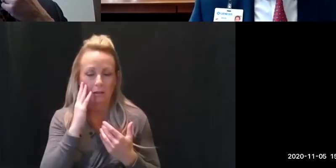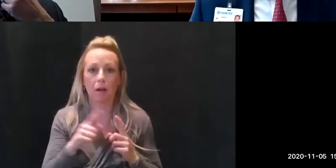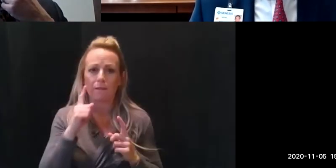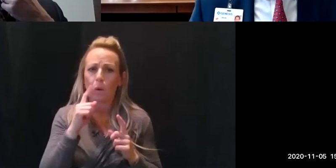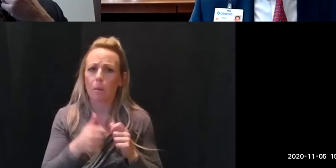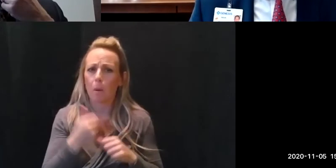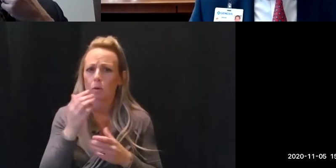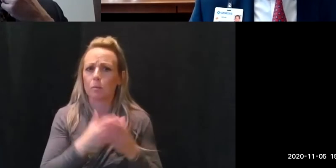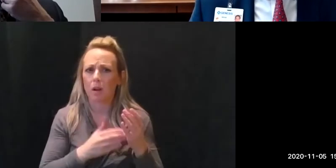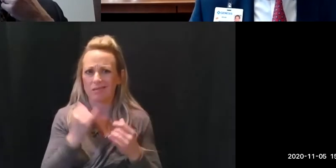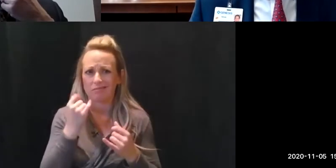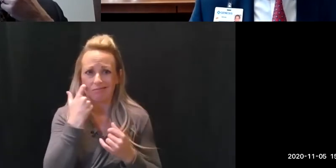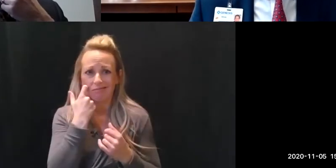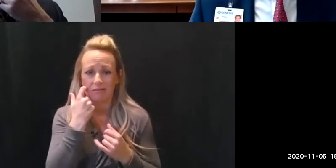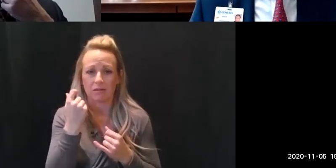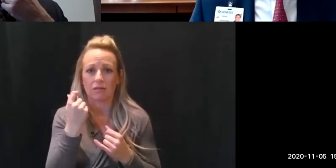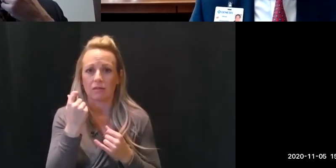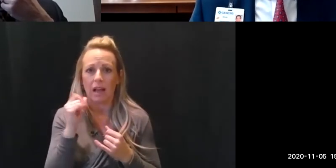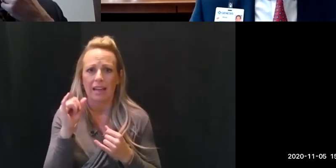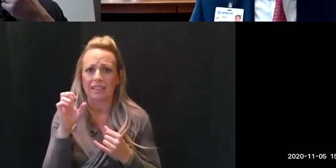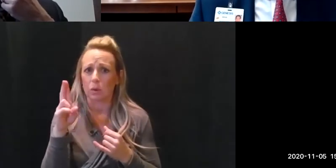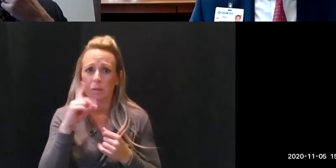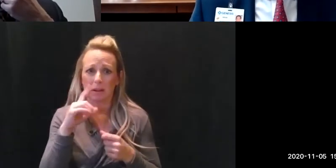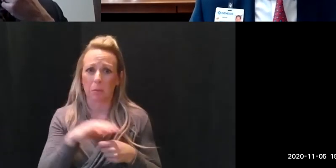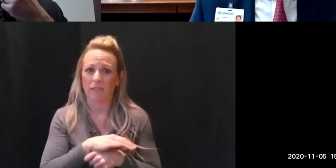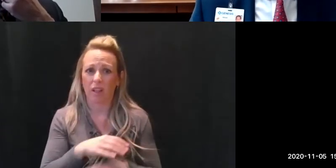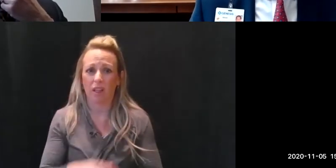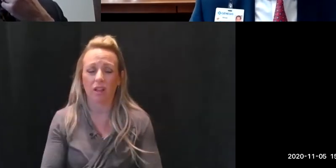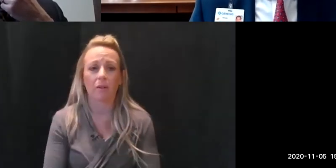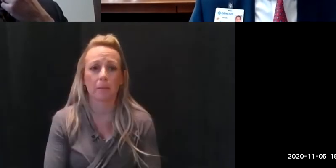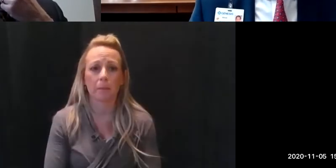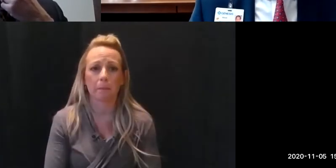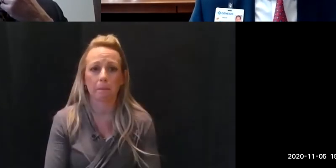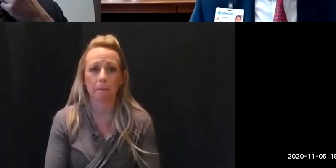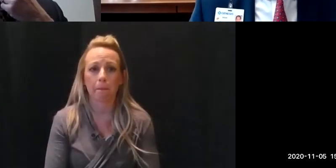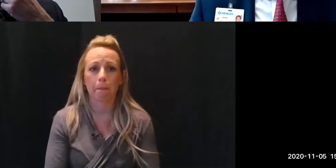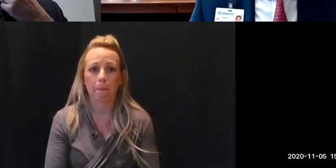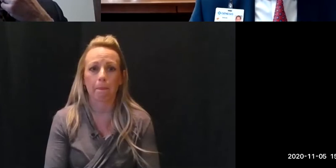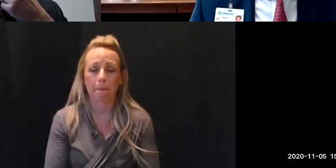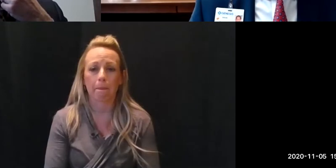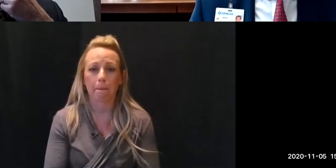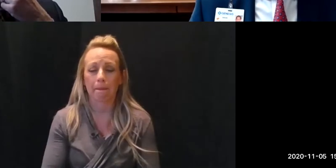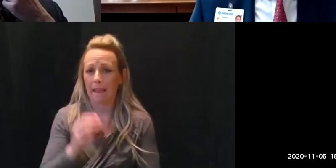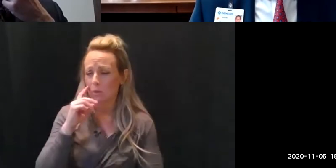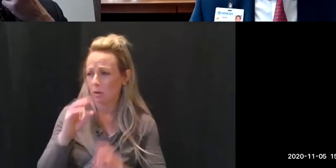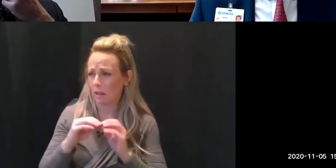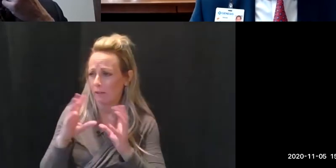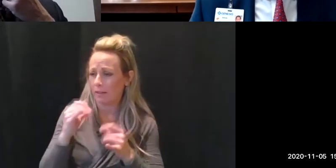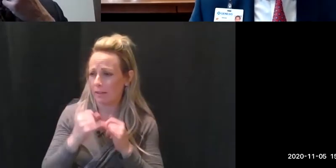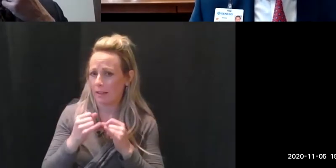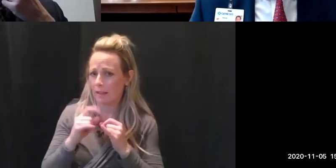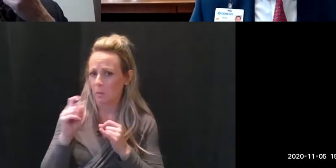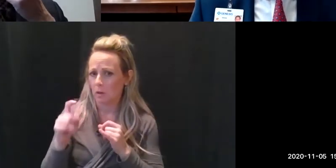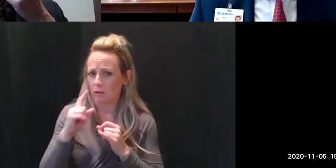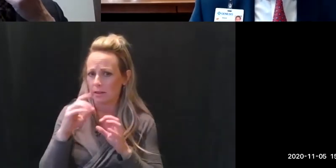part, the last few weeks, our ICU has been running full. And just to clarify that last question that's typed in